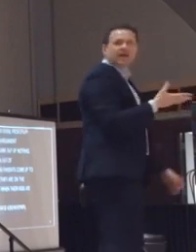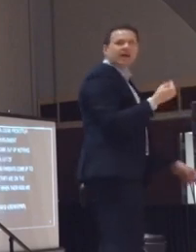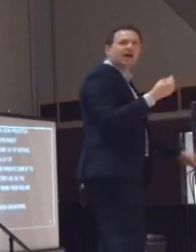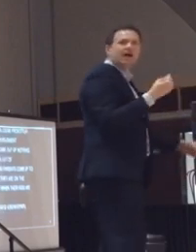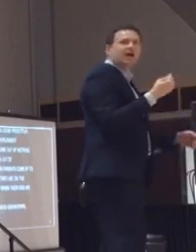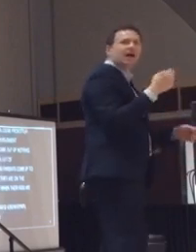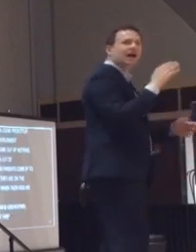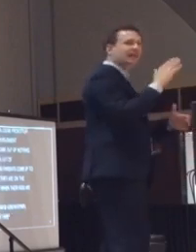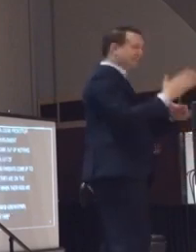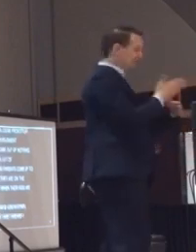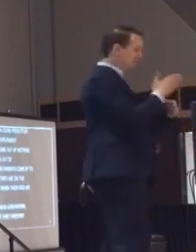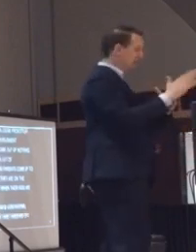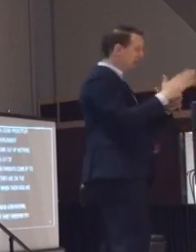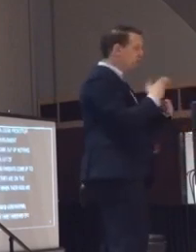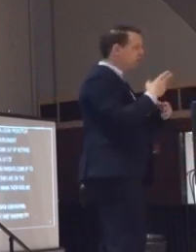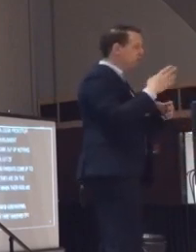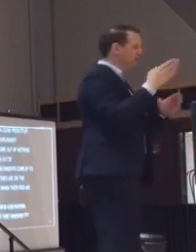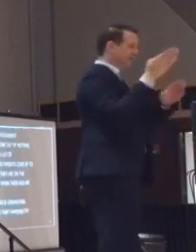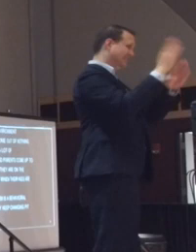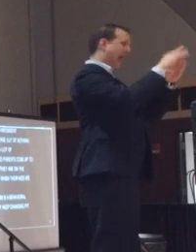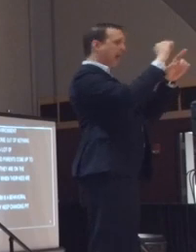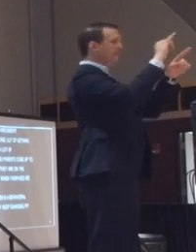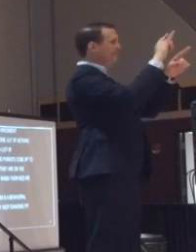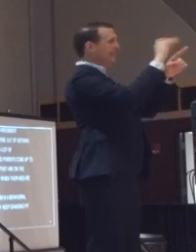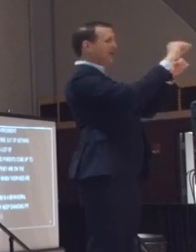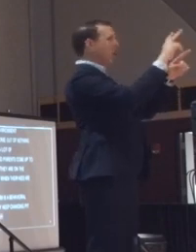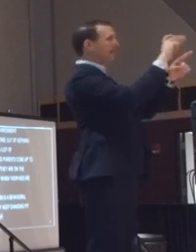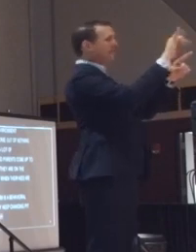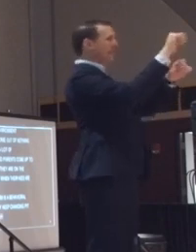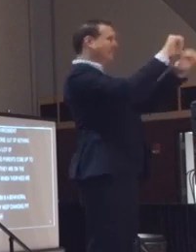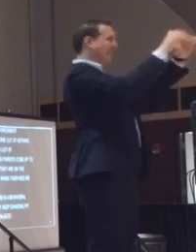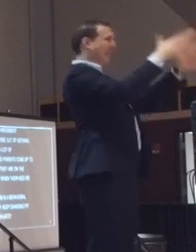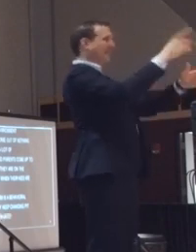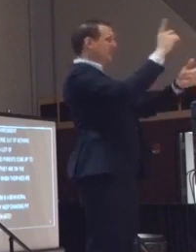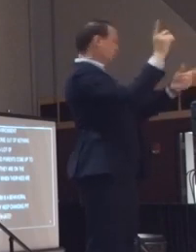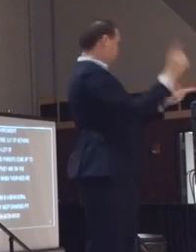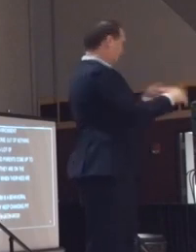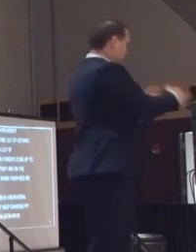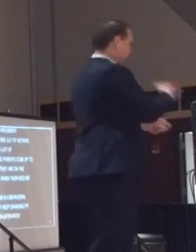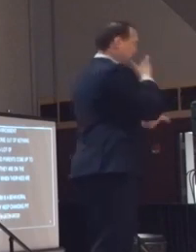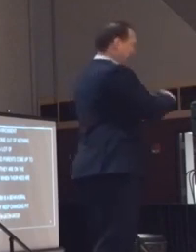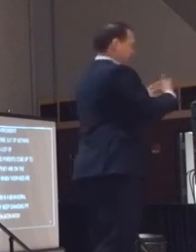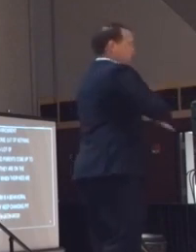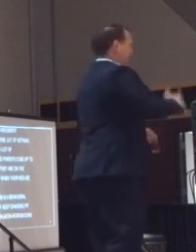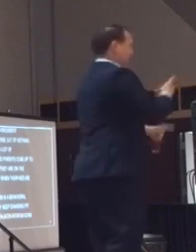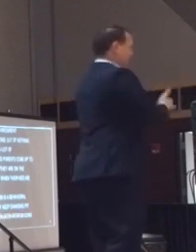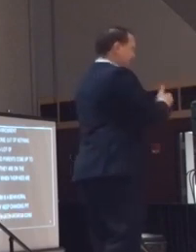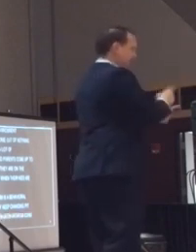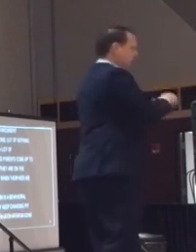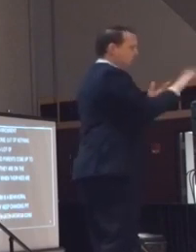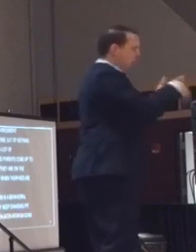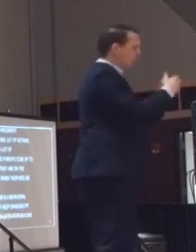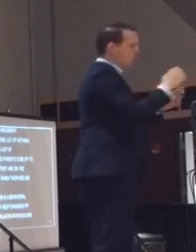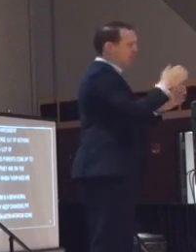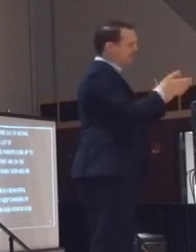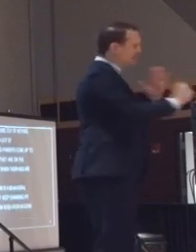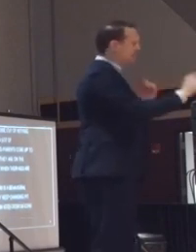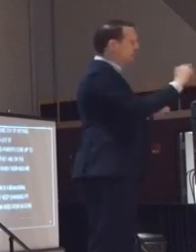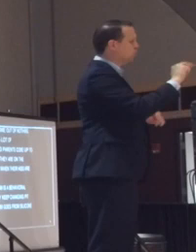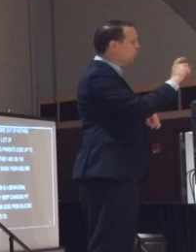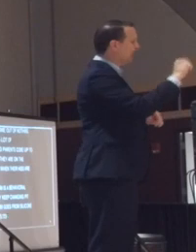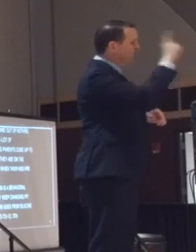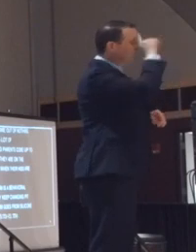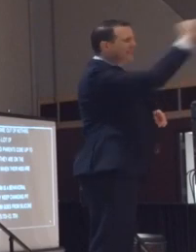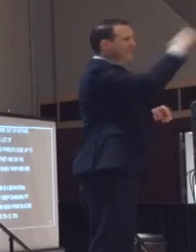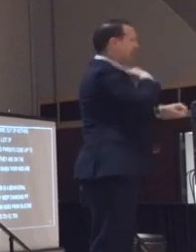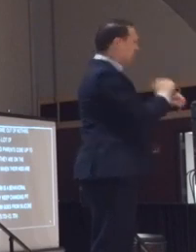And the spectrum goes from top Silicon Valley scientist to somebody who can't dress themselves to all the skilled trade geniuses I worked with,